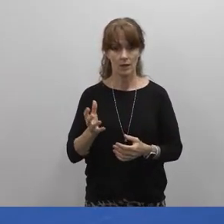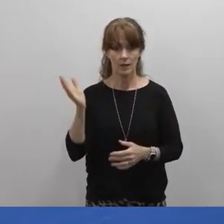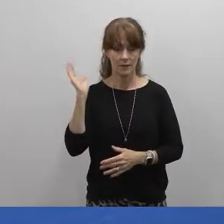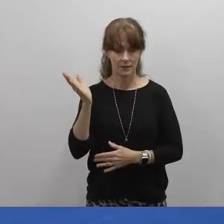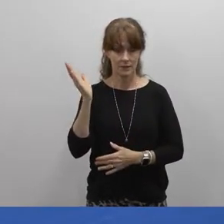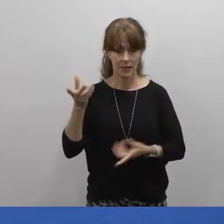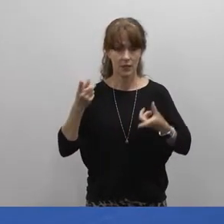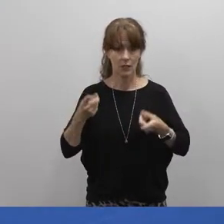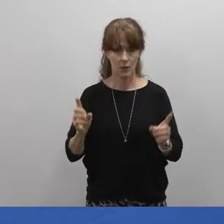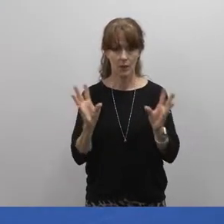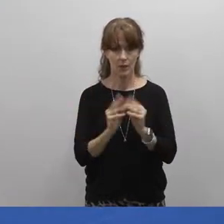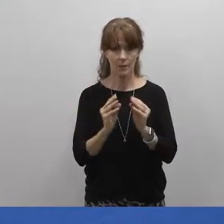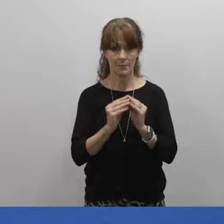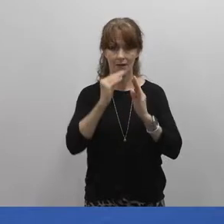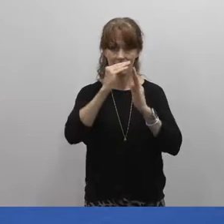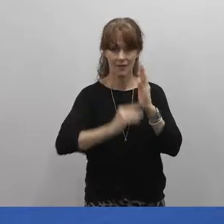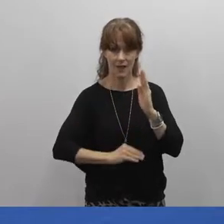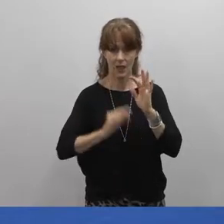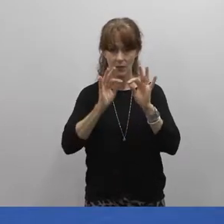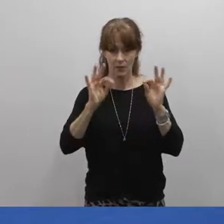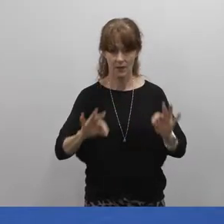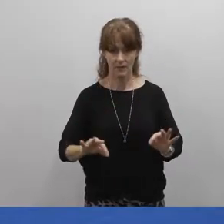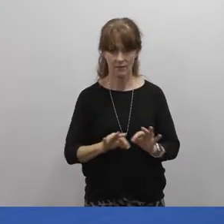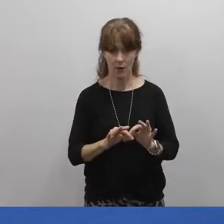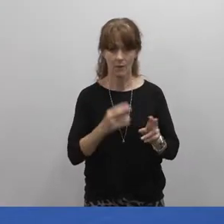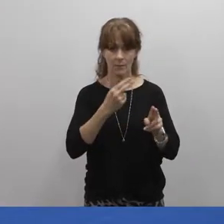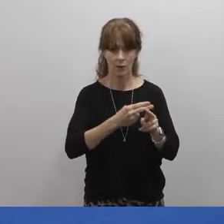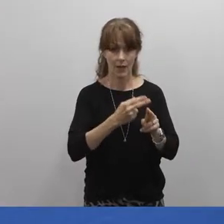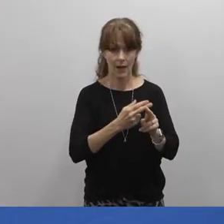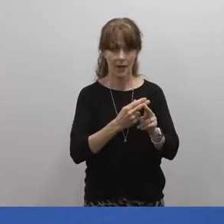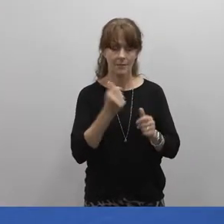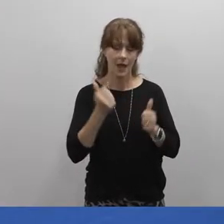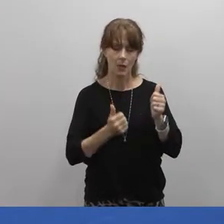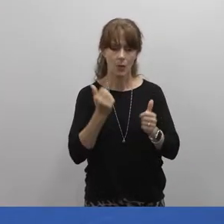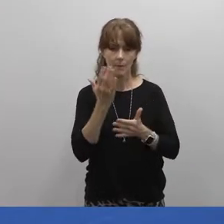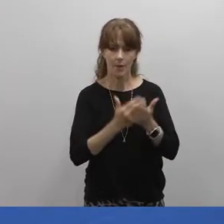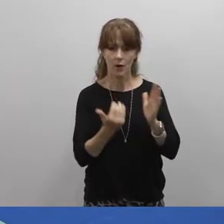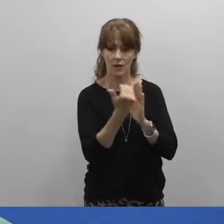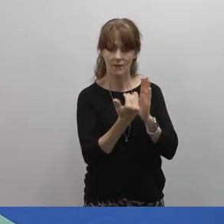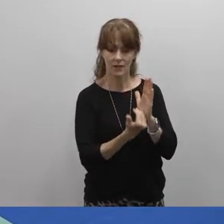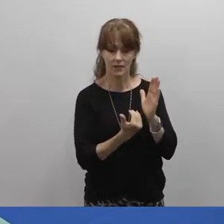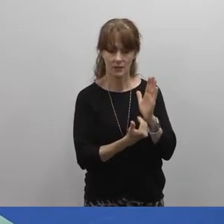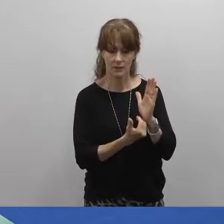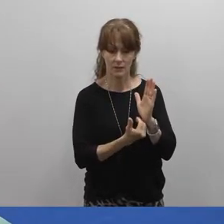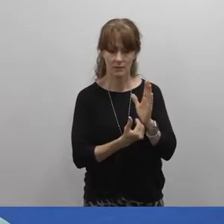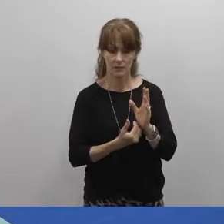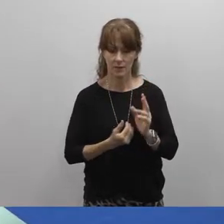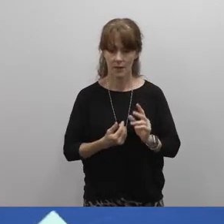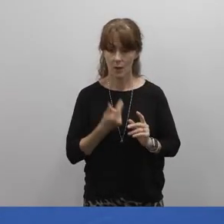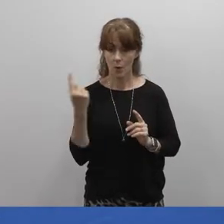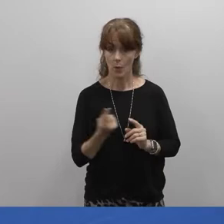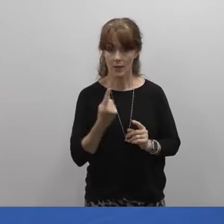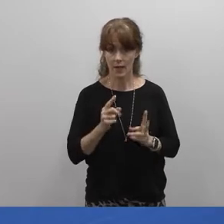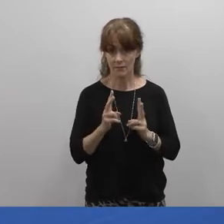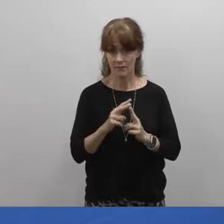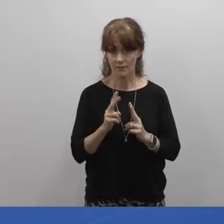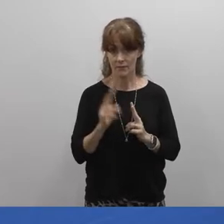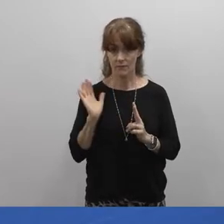If you wish to speak during the meeting, please fill out a form indicating the name on the agenda and the item you wish to address. Leticia, are these the only ones that we have this morning?